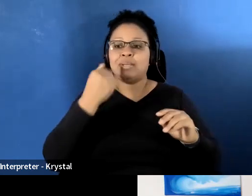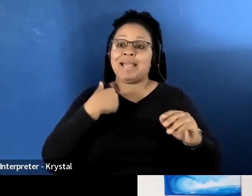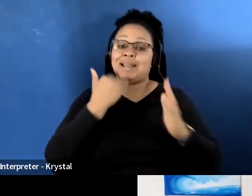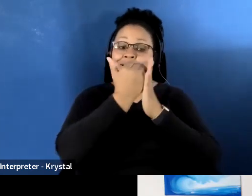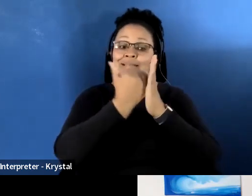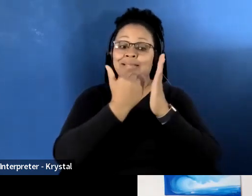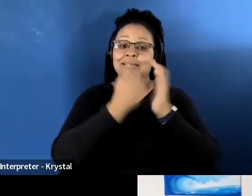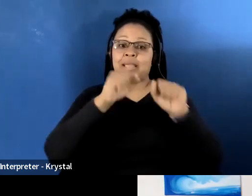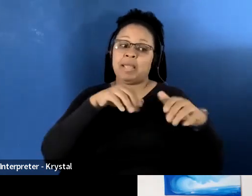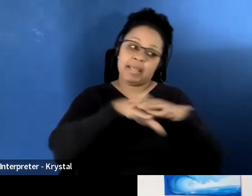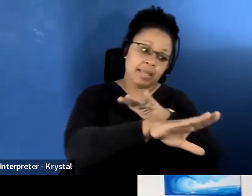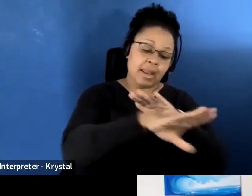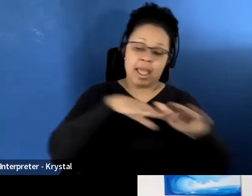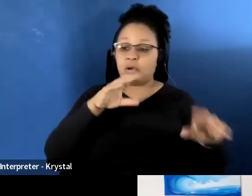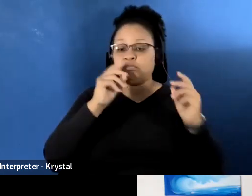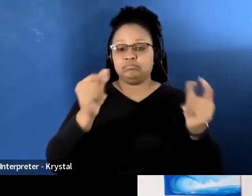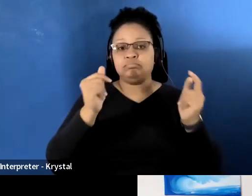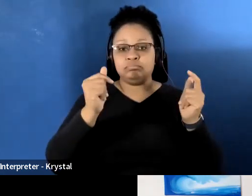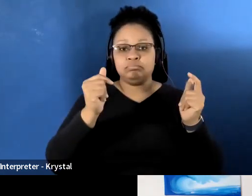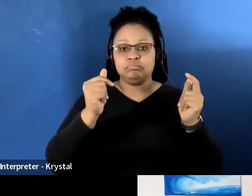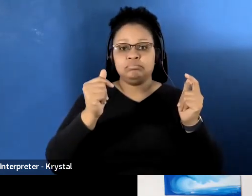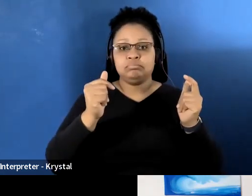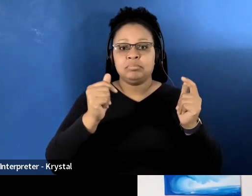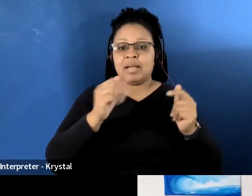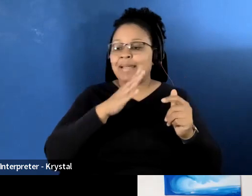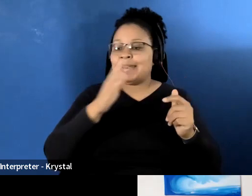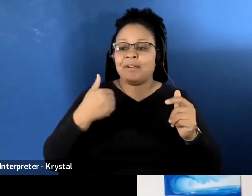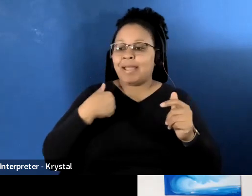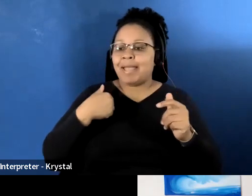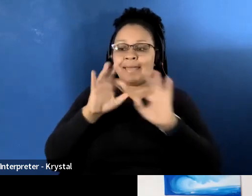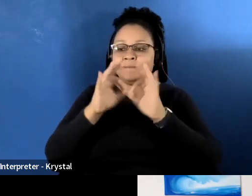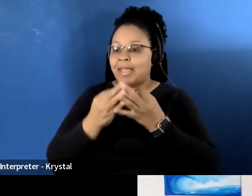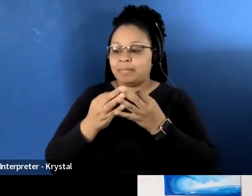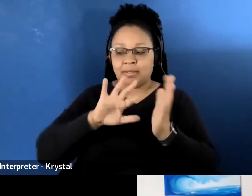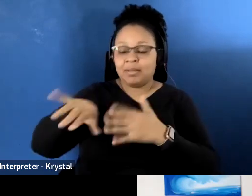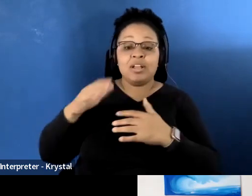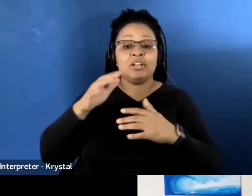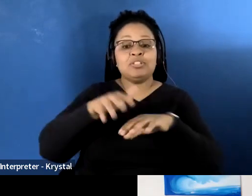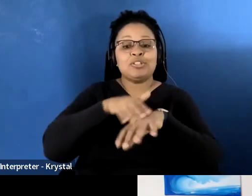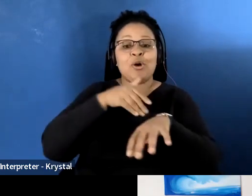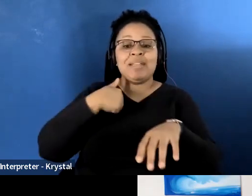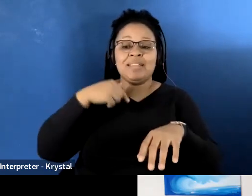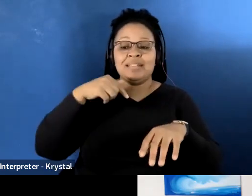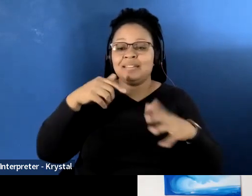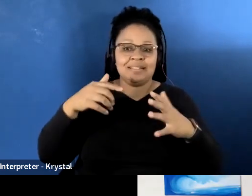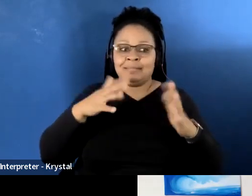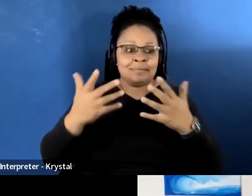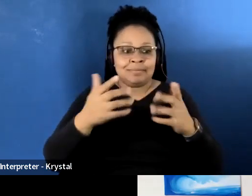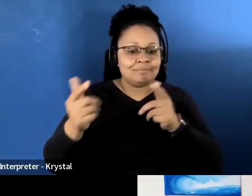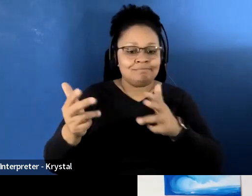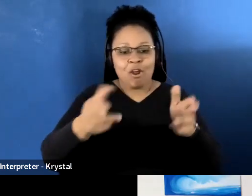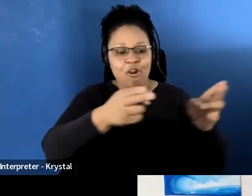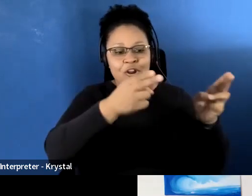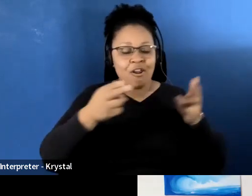and get out. Boom. Never had anybody with me like my kid to slow me down. I just wanted to race through there.